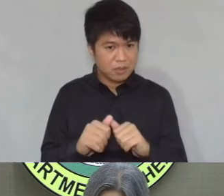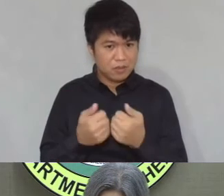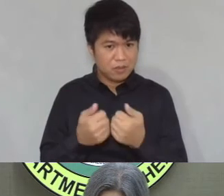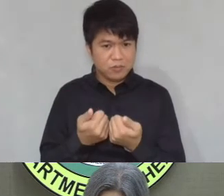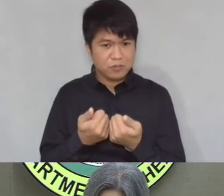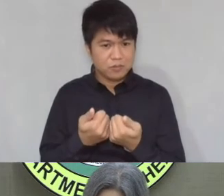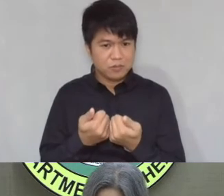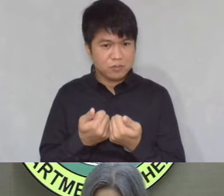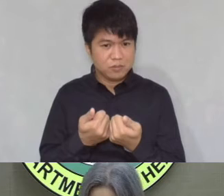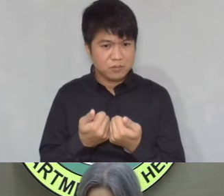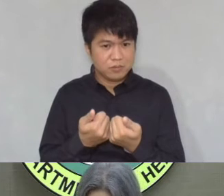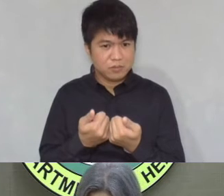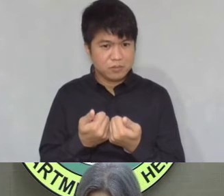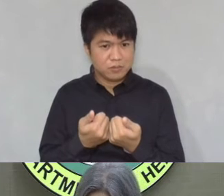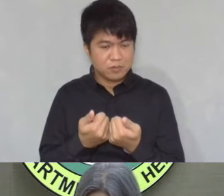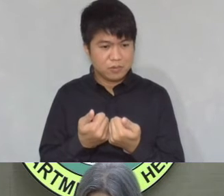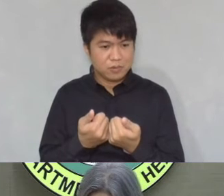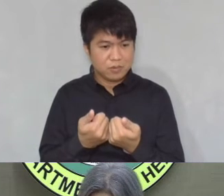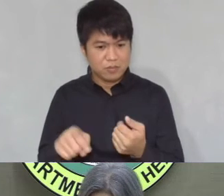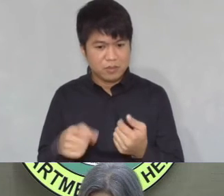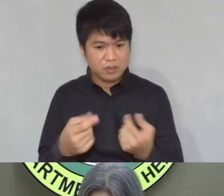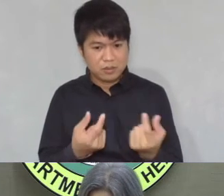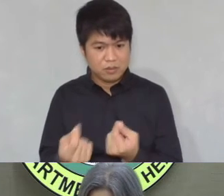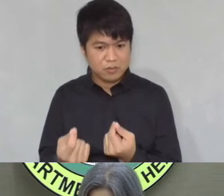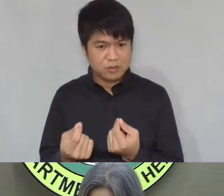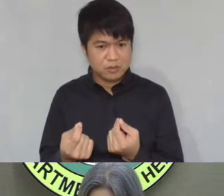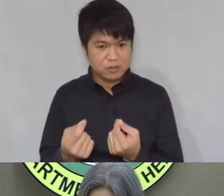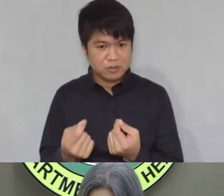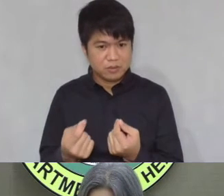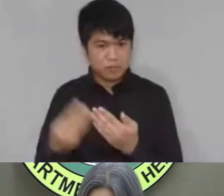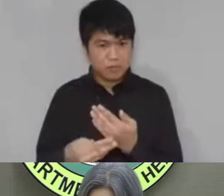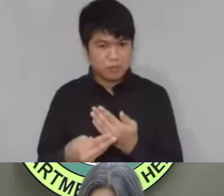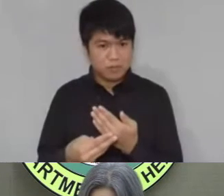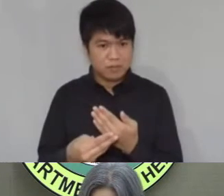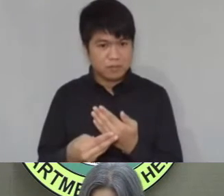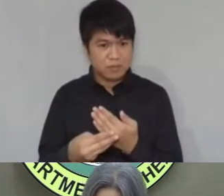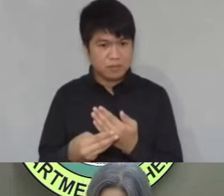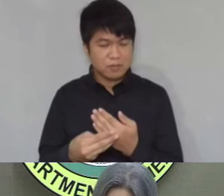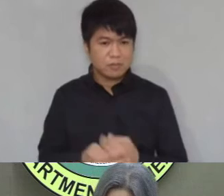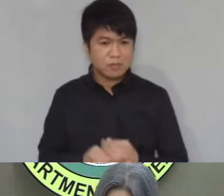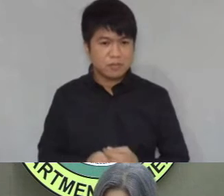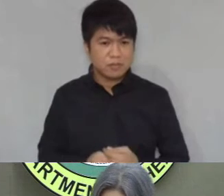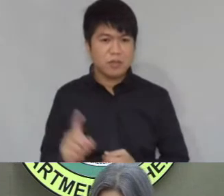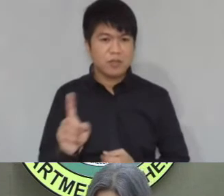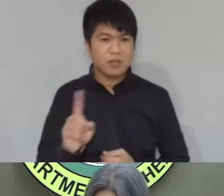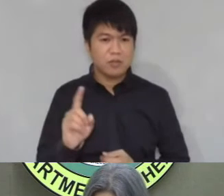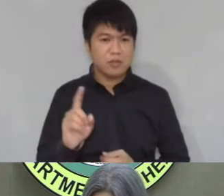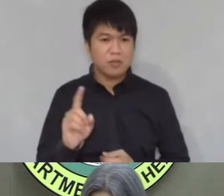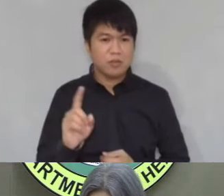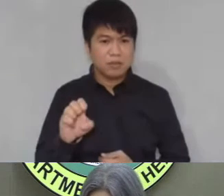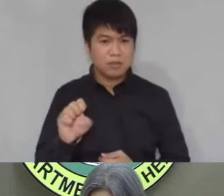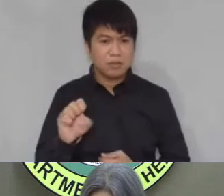actually they're discussing now what changes will be made to the residency program, at least for internal medicine, because they're trying to